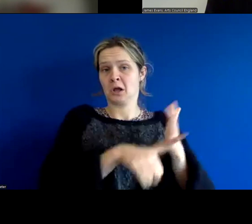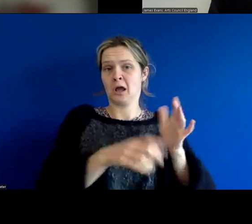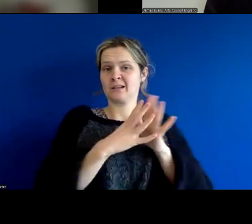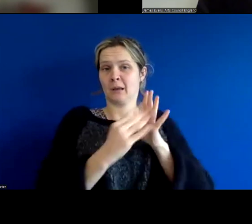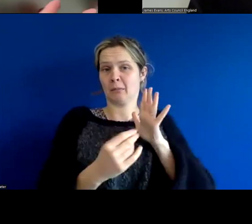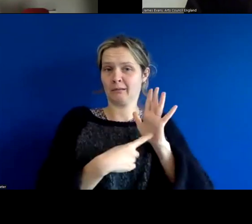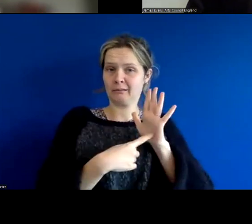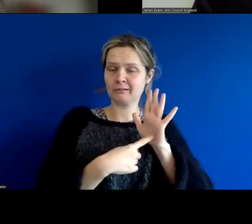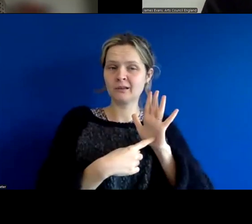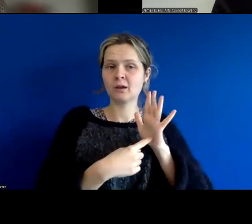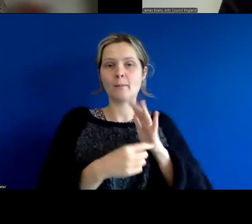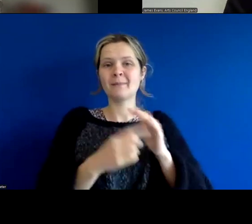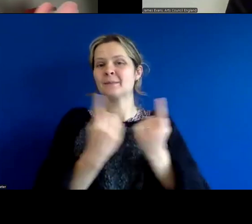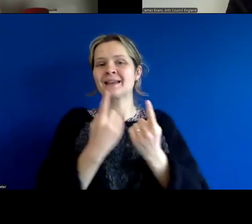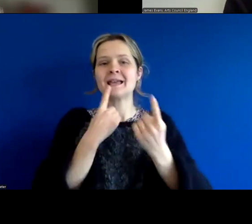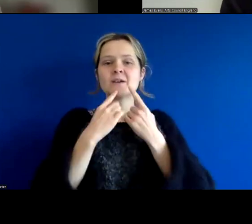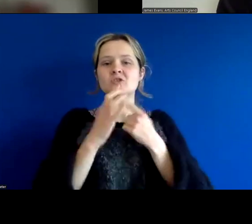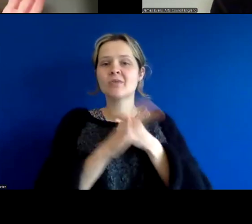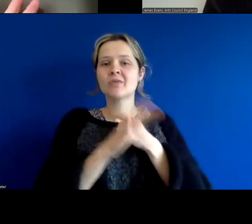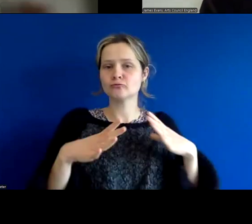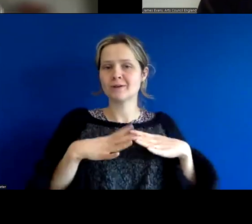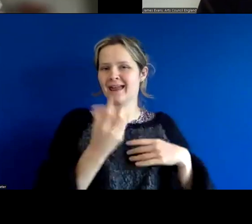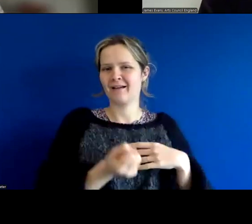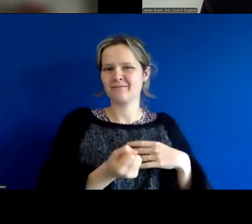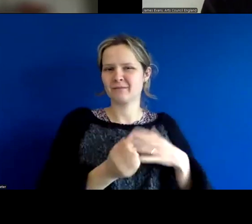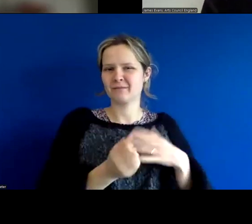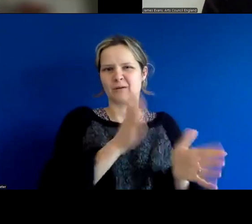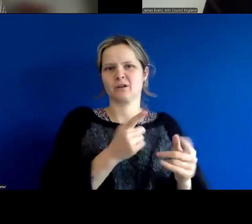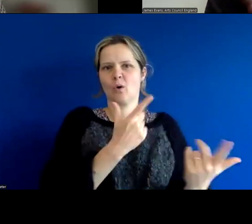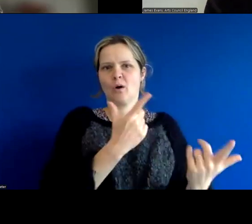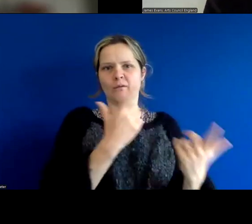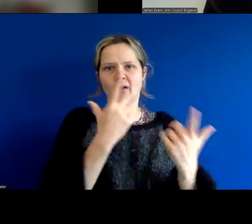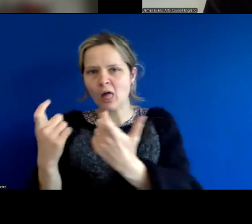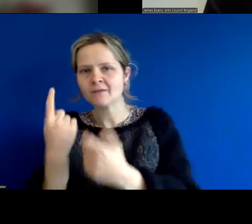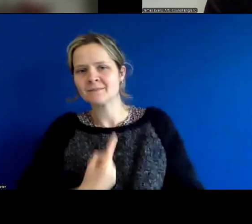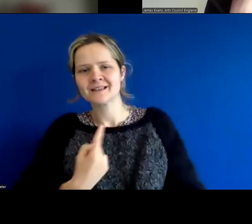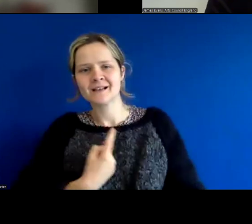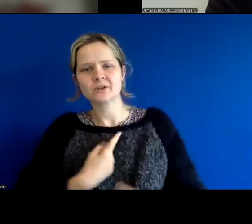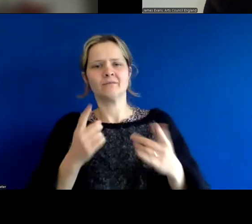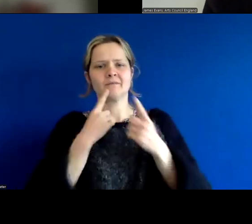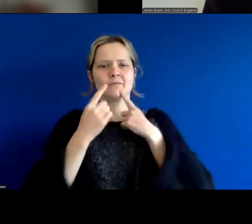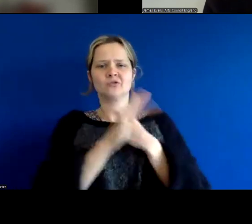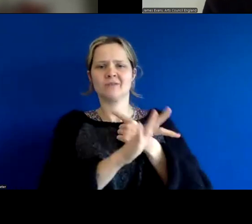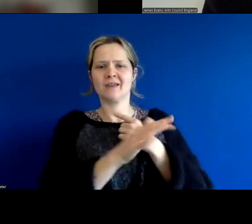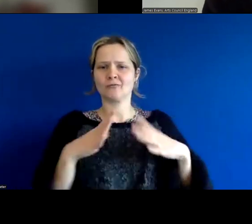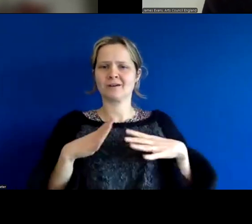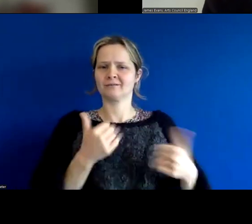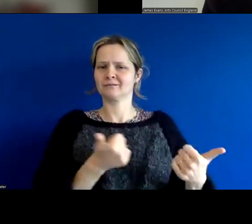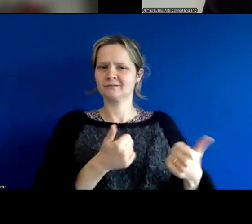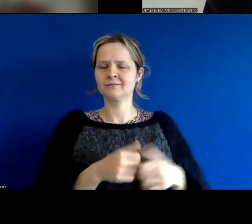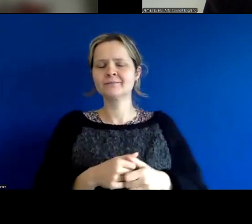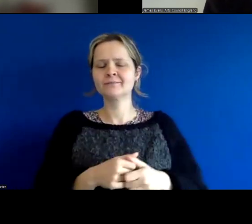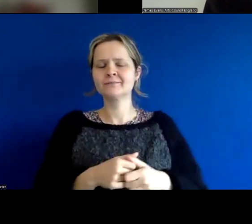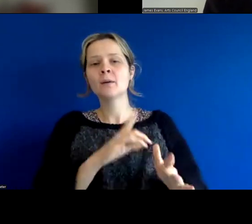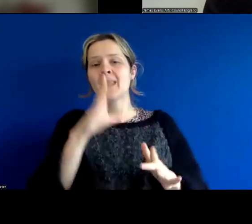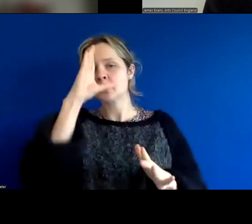might contain some. It might mean there's some information here that means they don't need to do that. But yeah, feel free to share. I would just say, and we were coming into